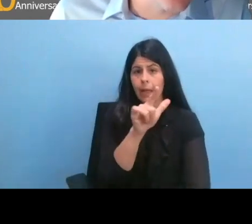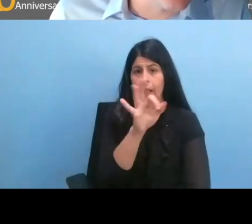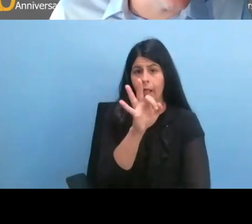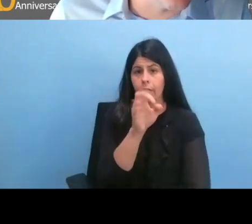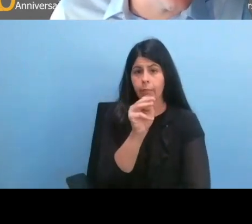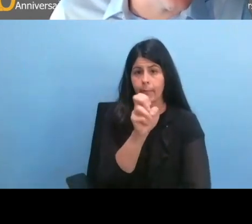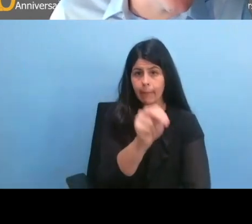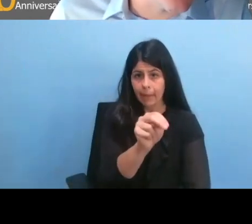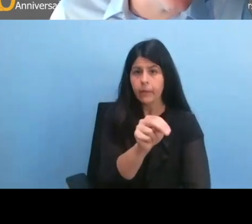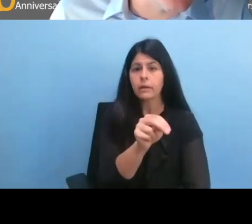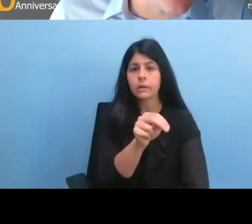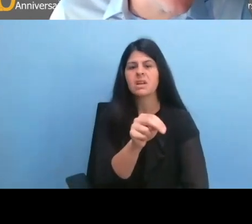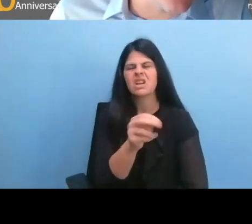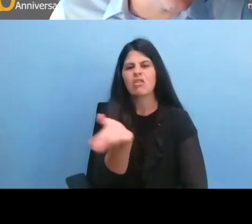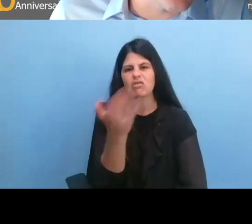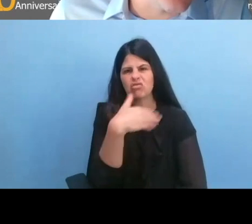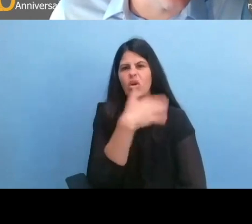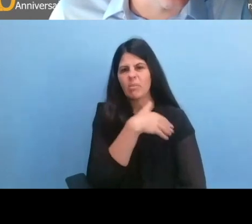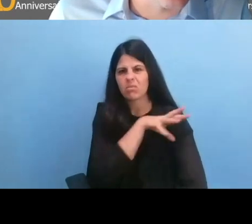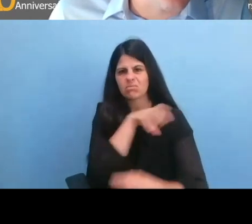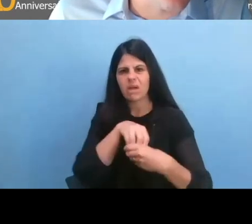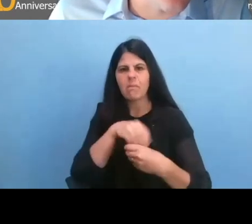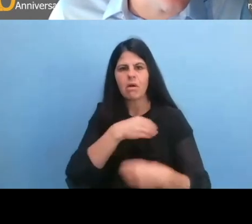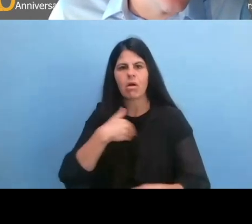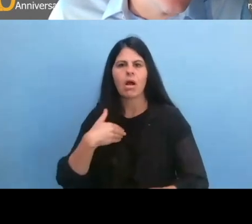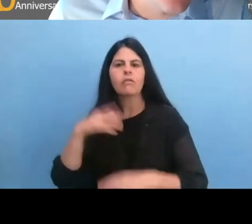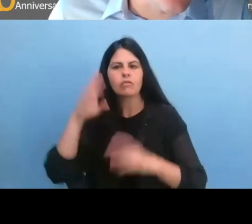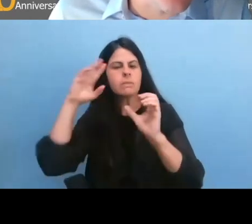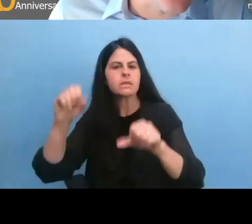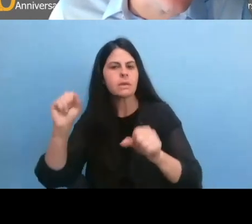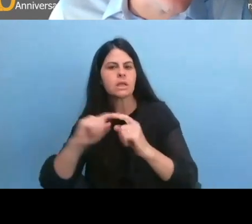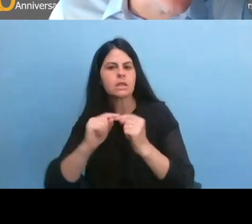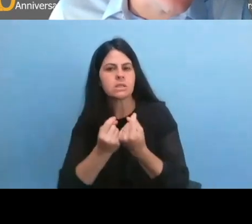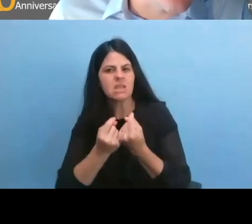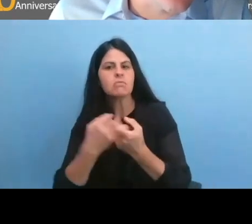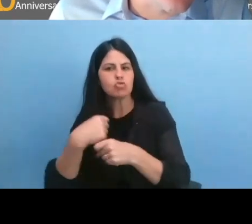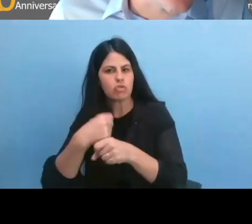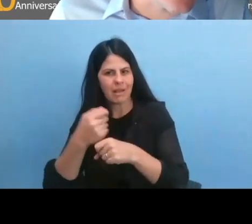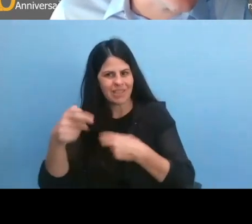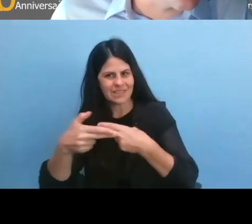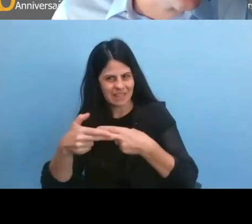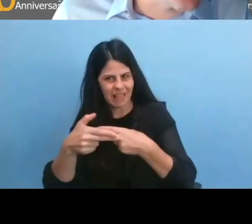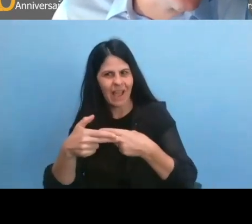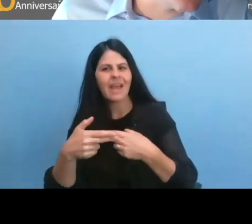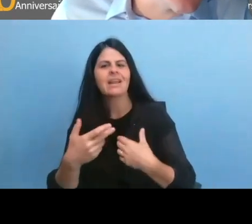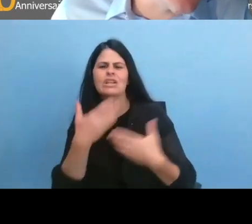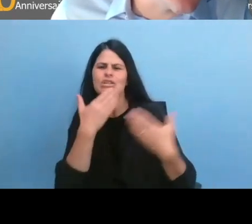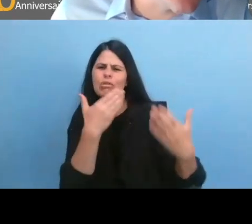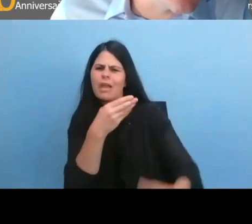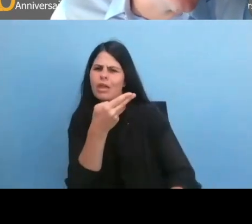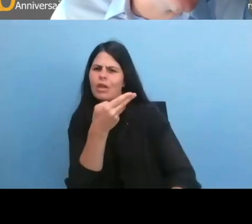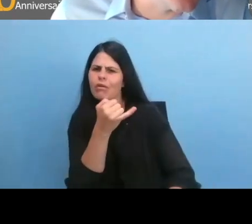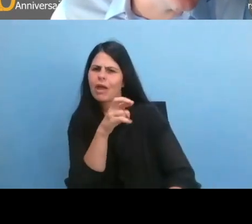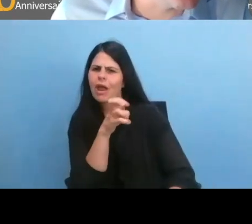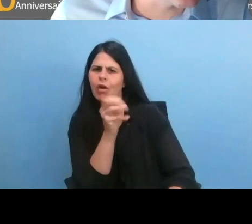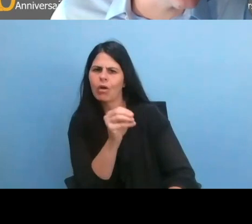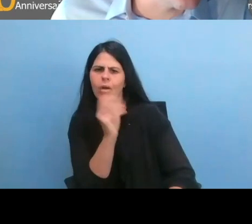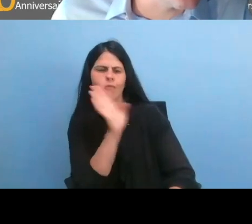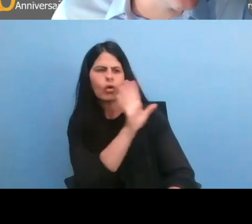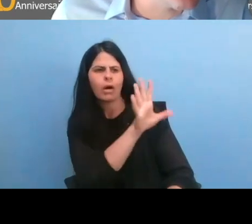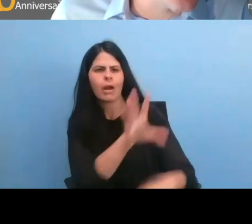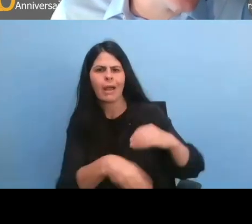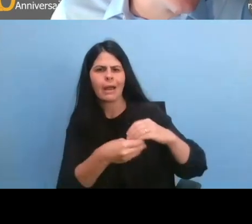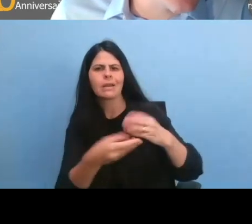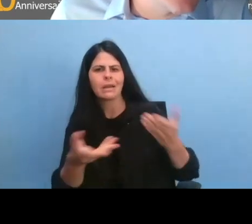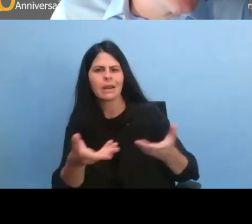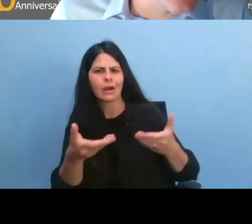helped to create this slide and put together this webinar. And so we thank Hiram for his contributions to RespectAbility during our